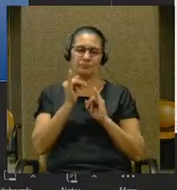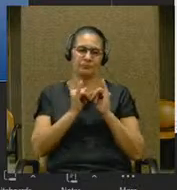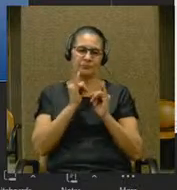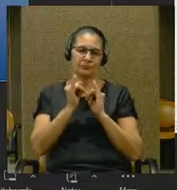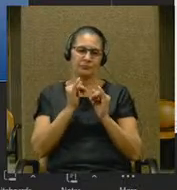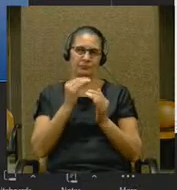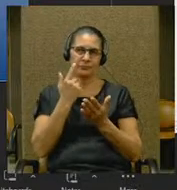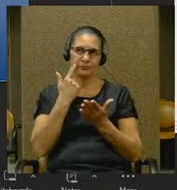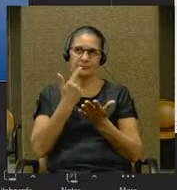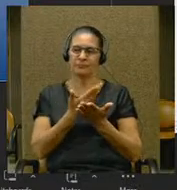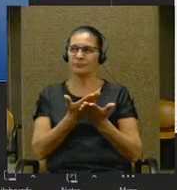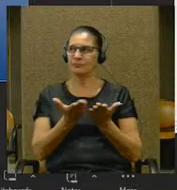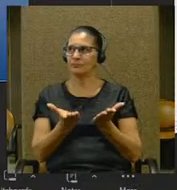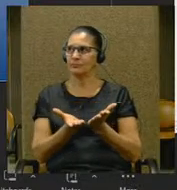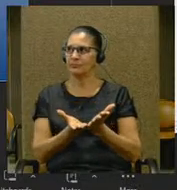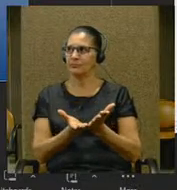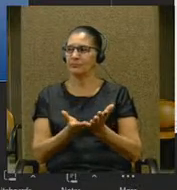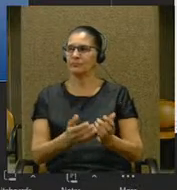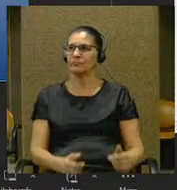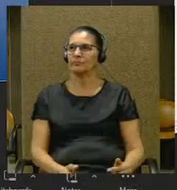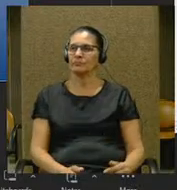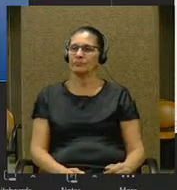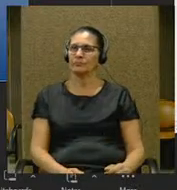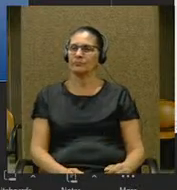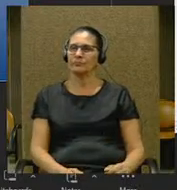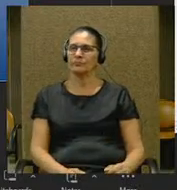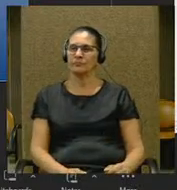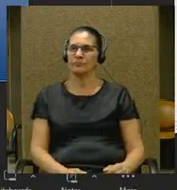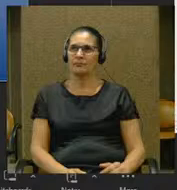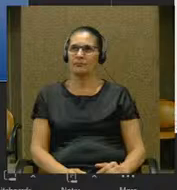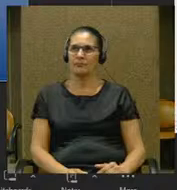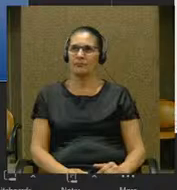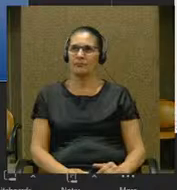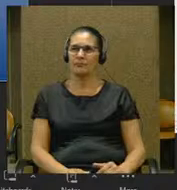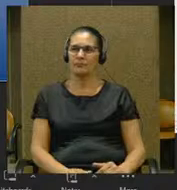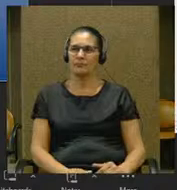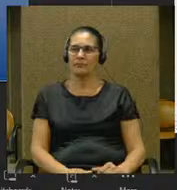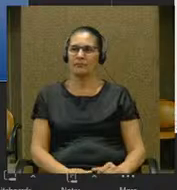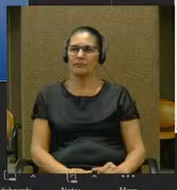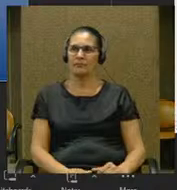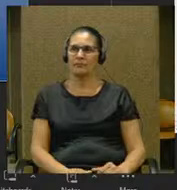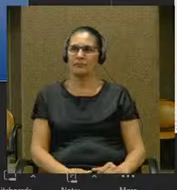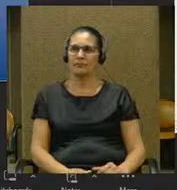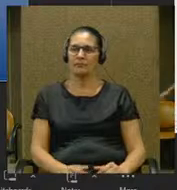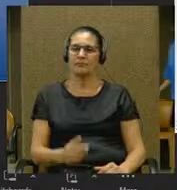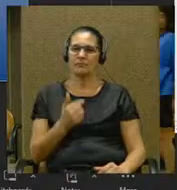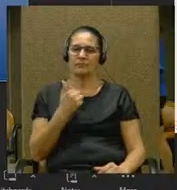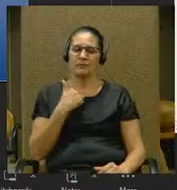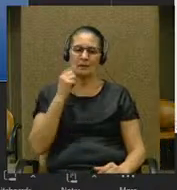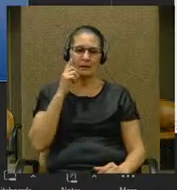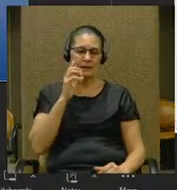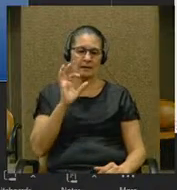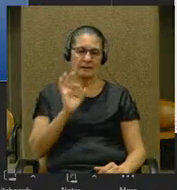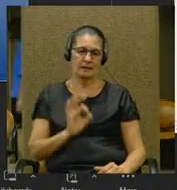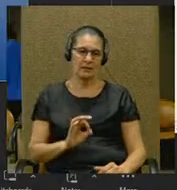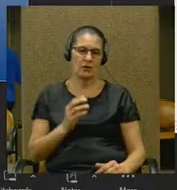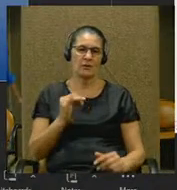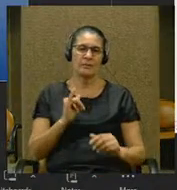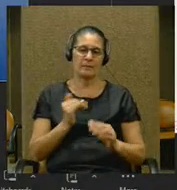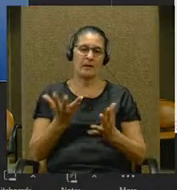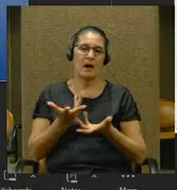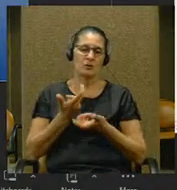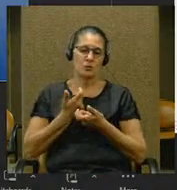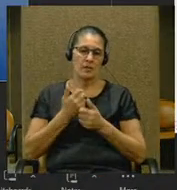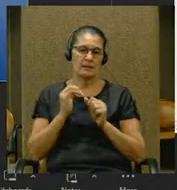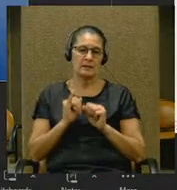today. Yes, I think typing the questions in would help. I think Bo would be able to see the questions